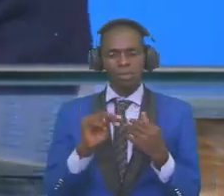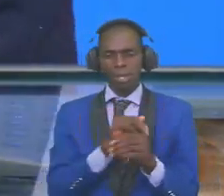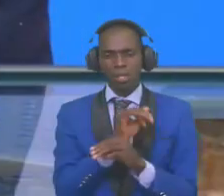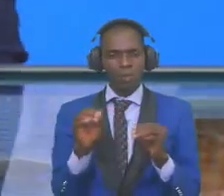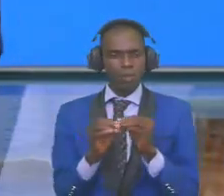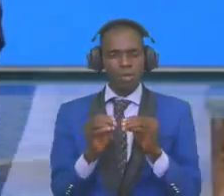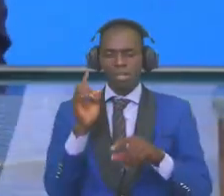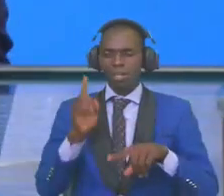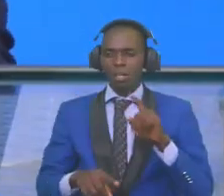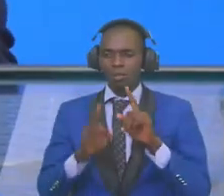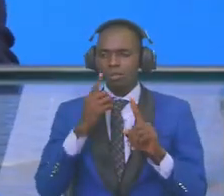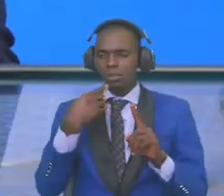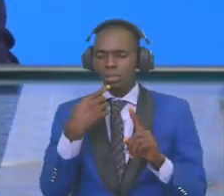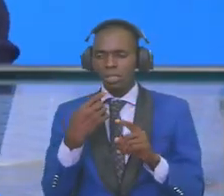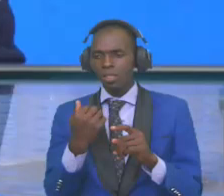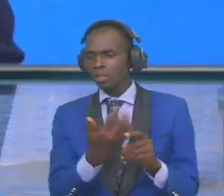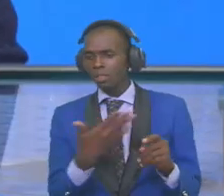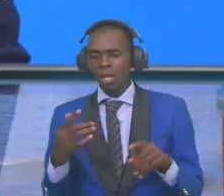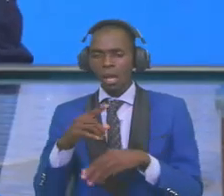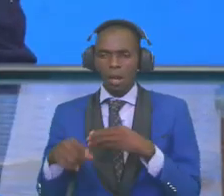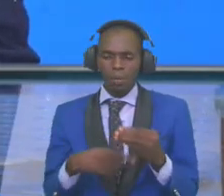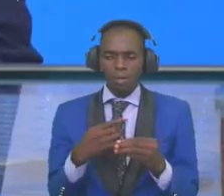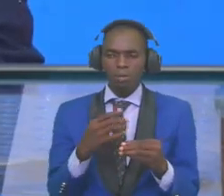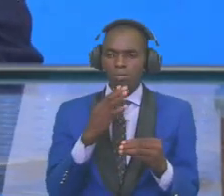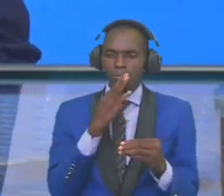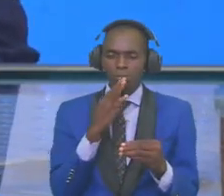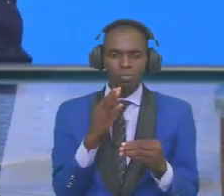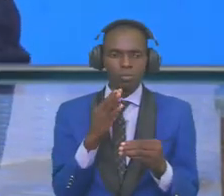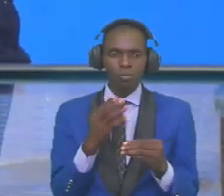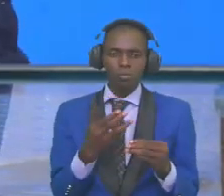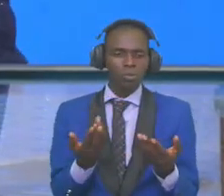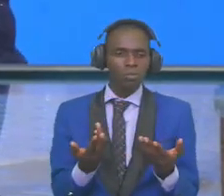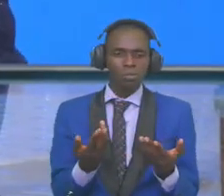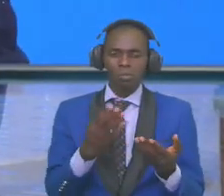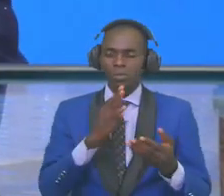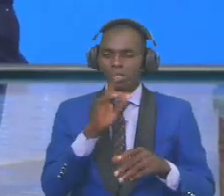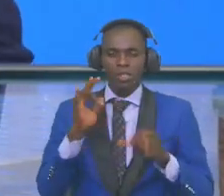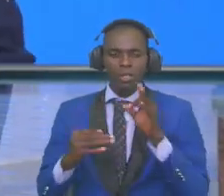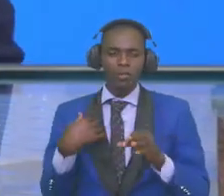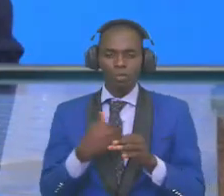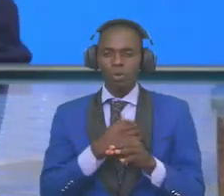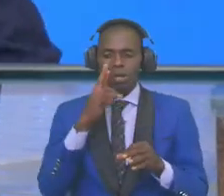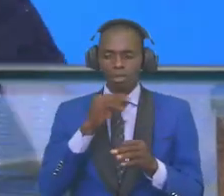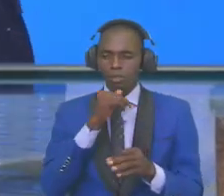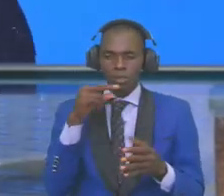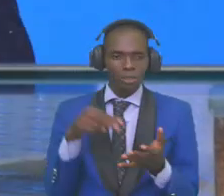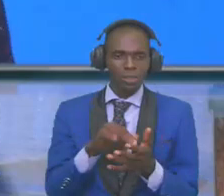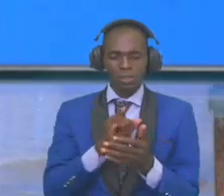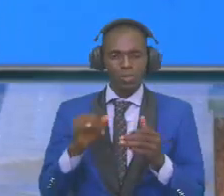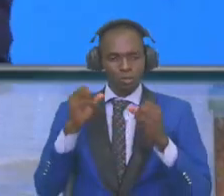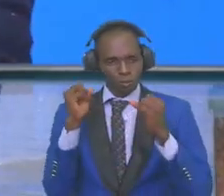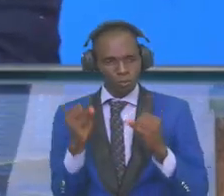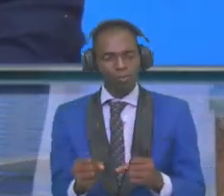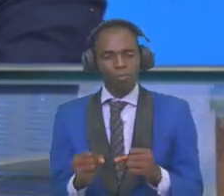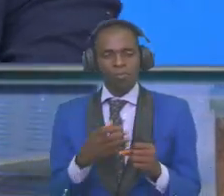creature anymore, if we're not sharp, if we're not distinct, if we're not clear about